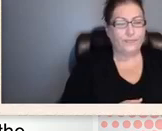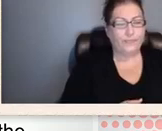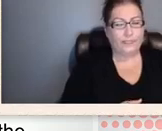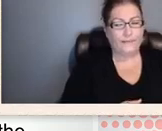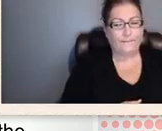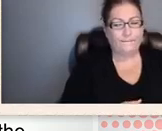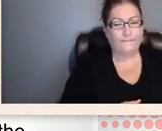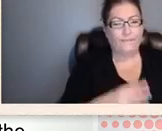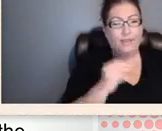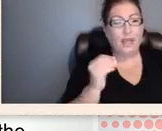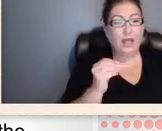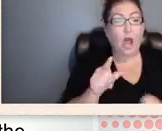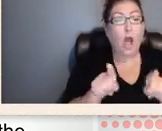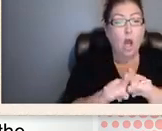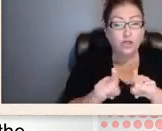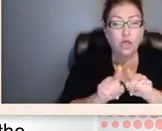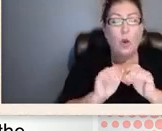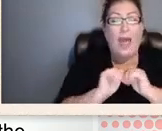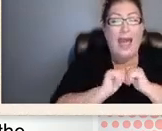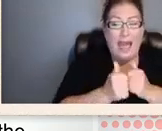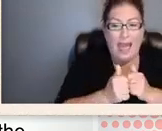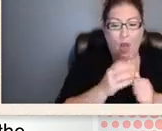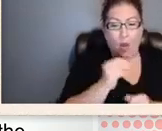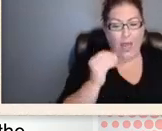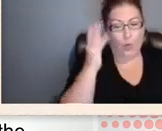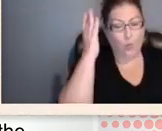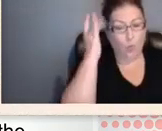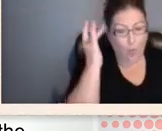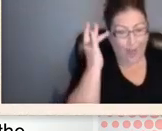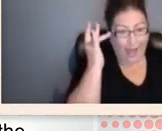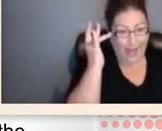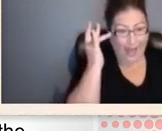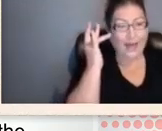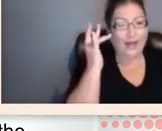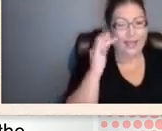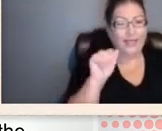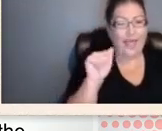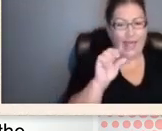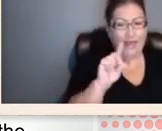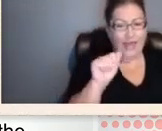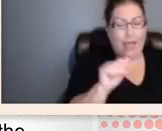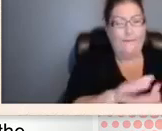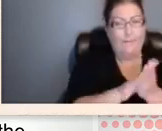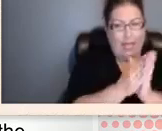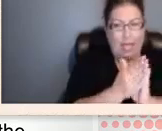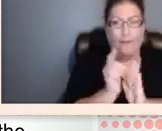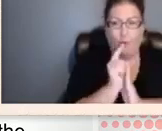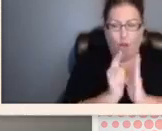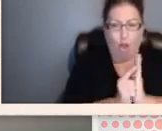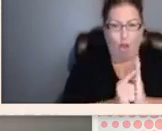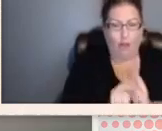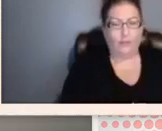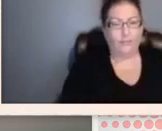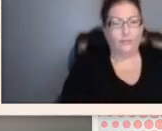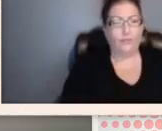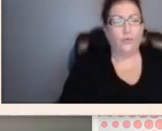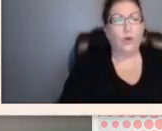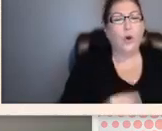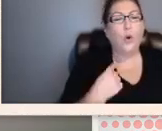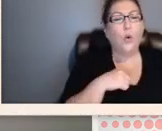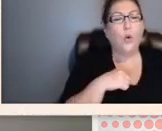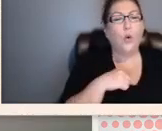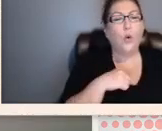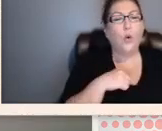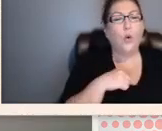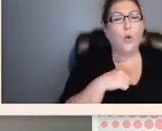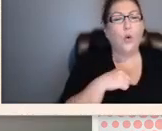And also how and why the ADA became law. We need to focus